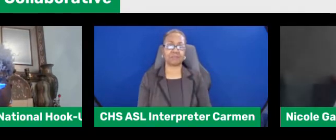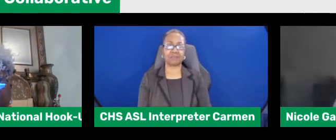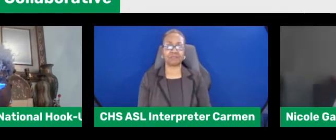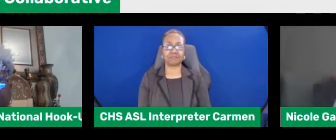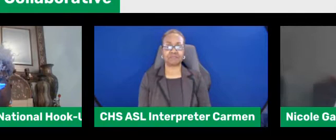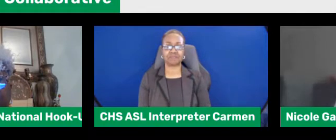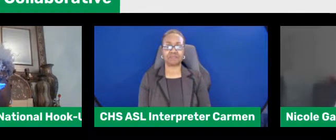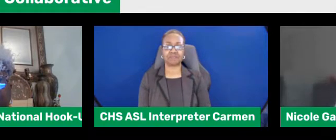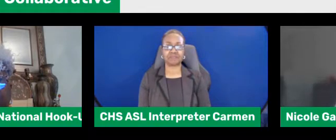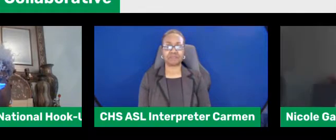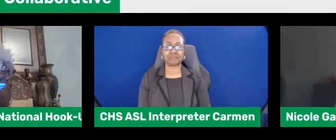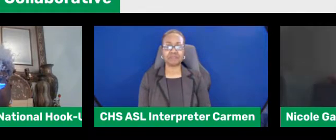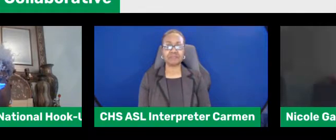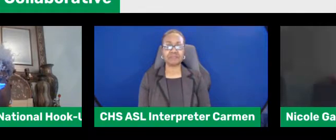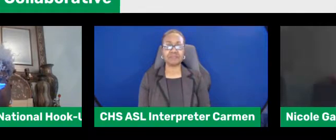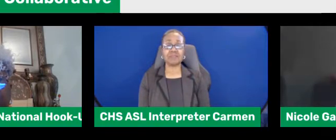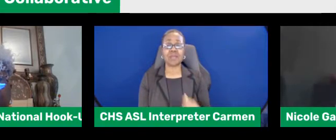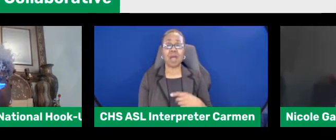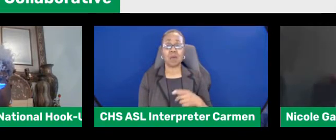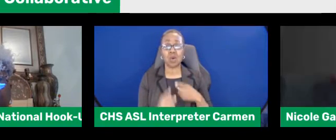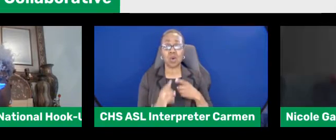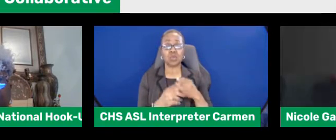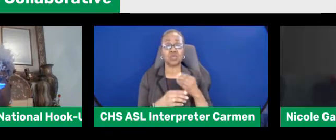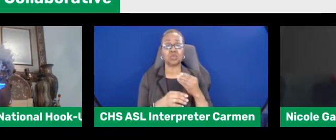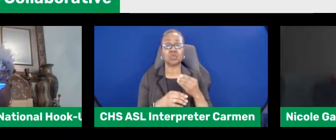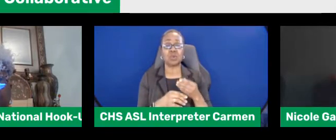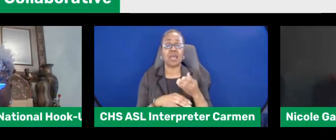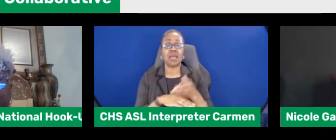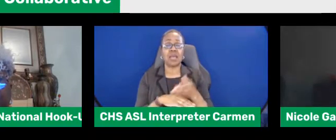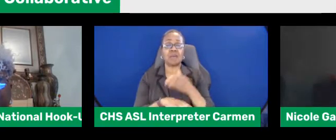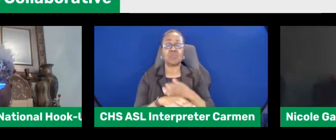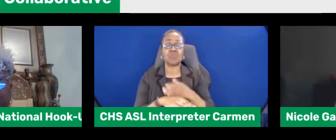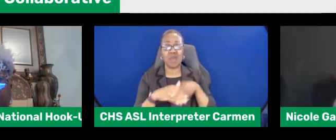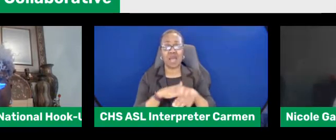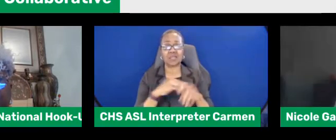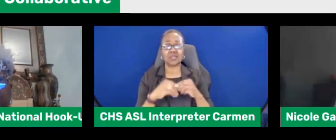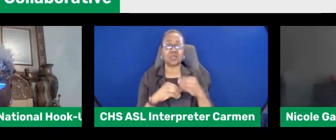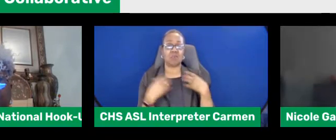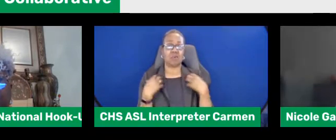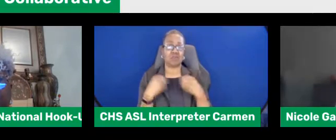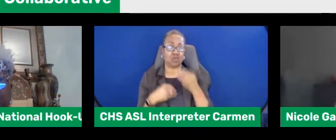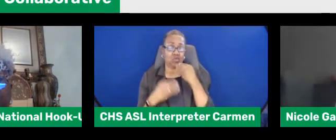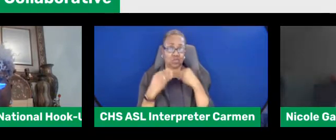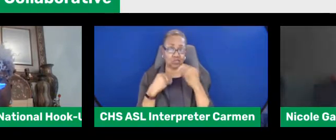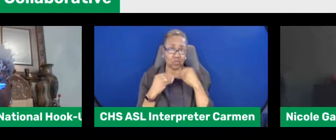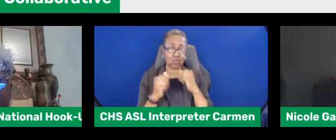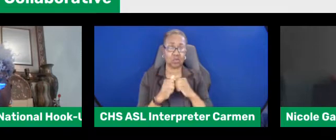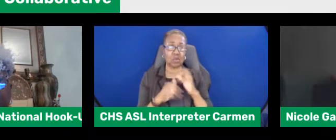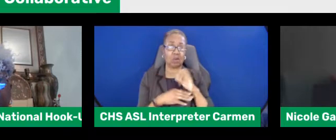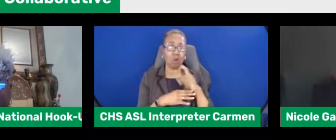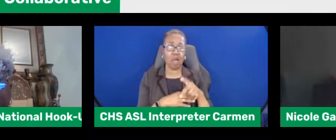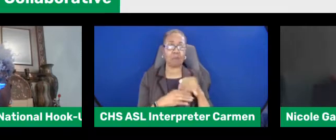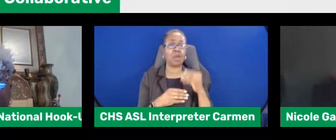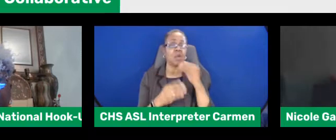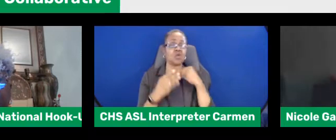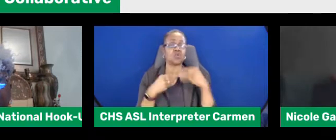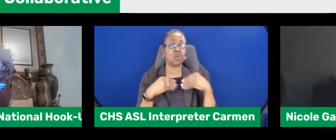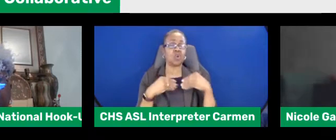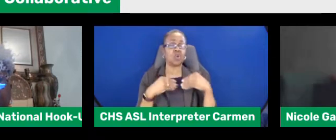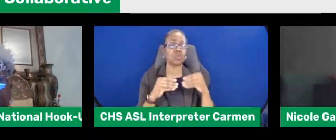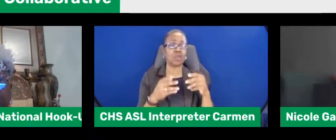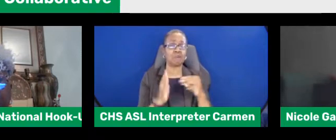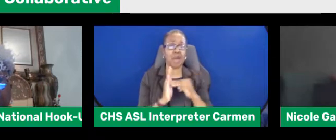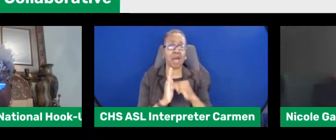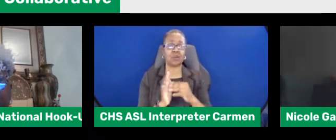So again, we're looking to improve access to nutritious food through that co-op grocery model, through those fresh market sites, which again is